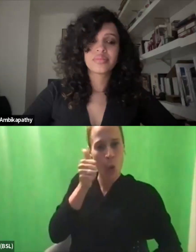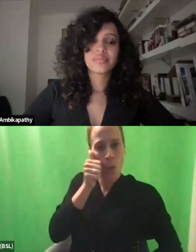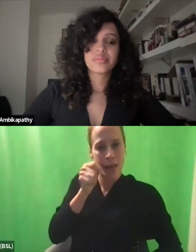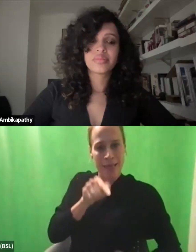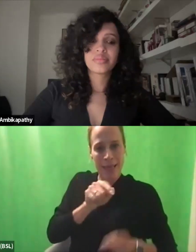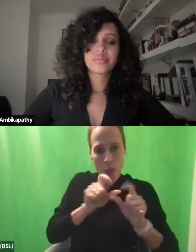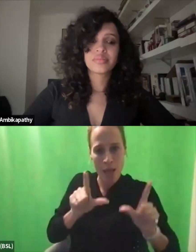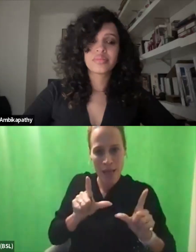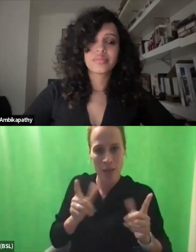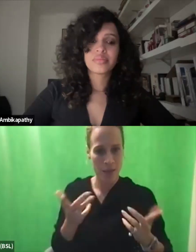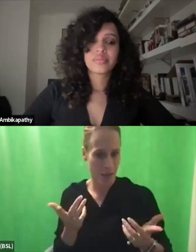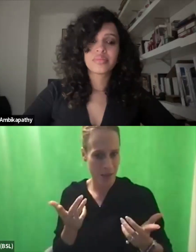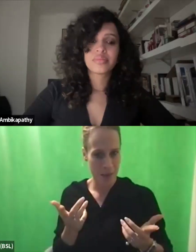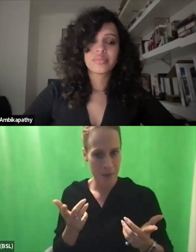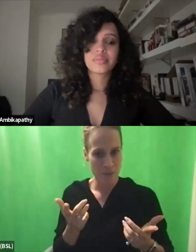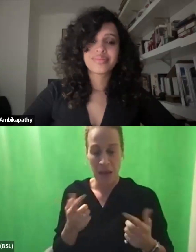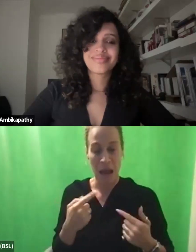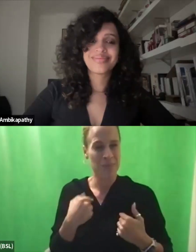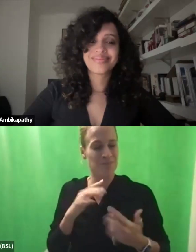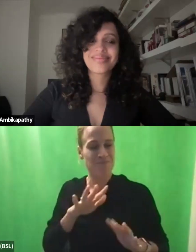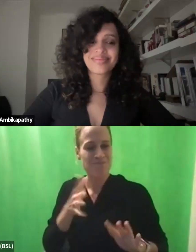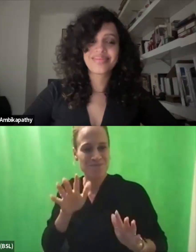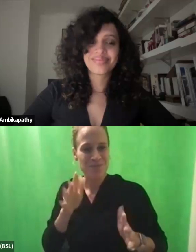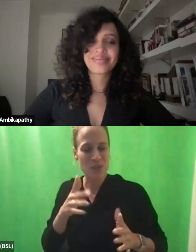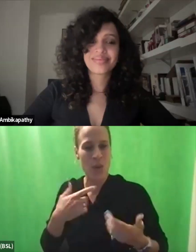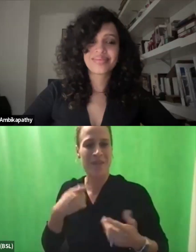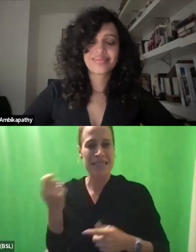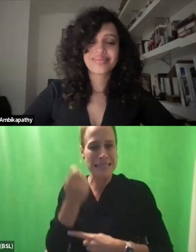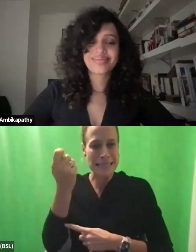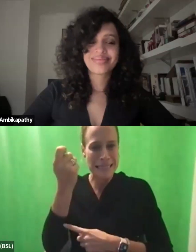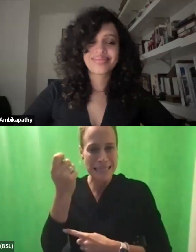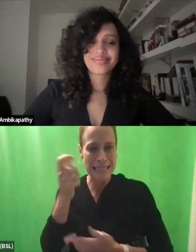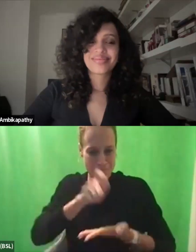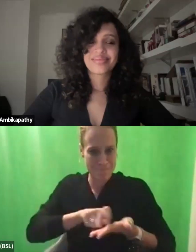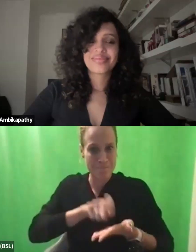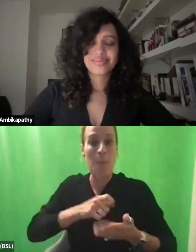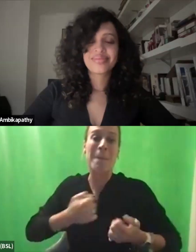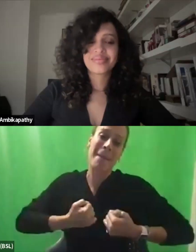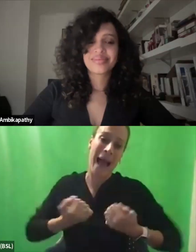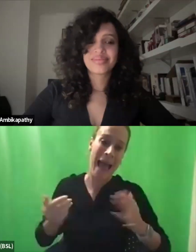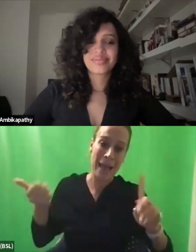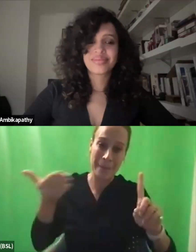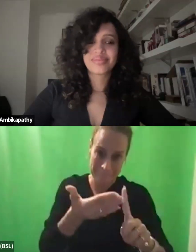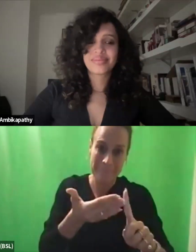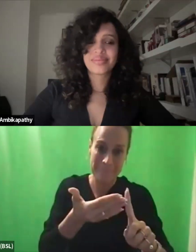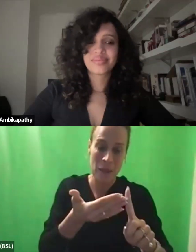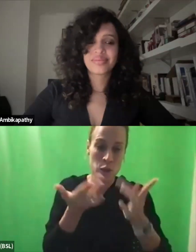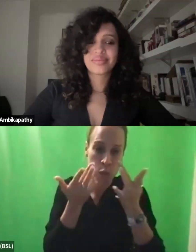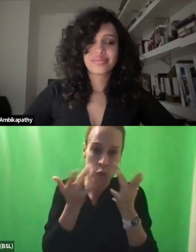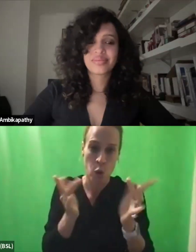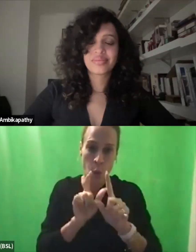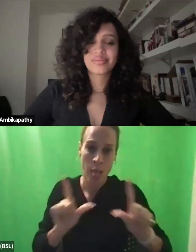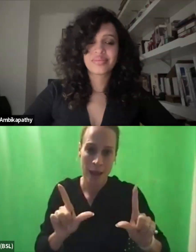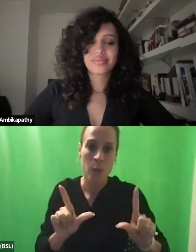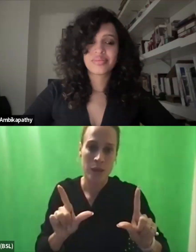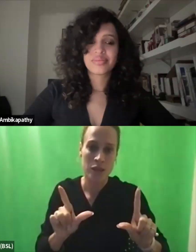I do not know whether I succeeded in that particular ambition. That was the ambition, at least. So this is how this book